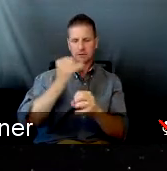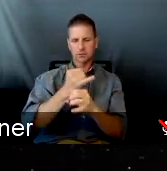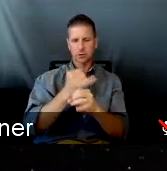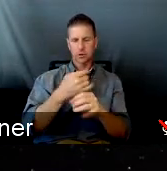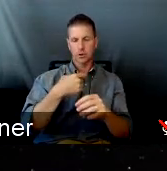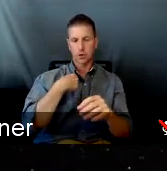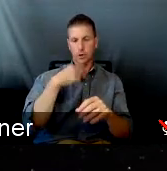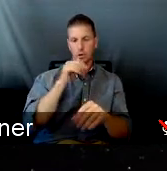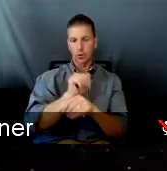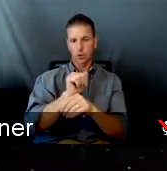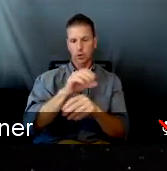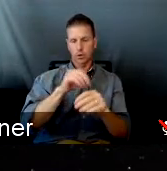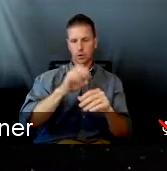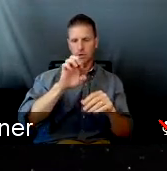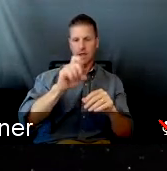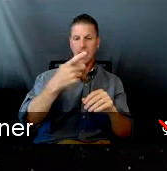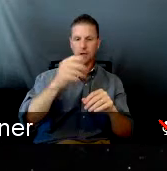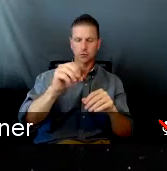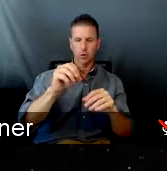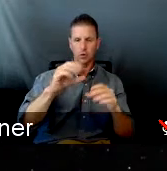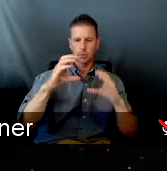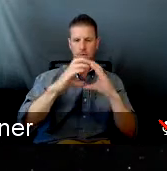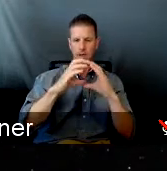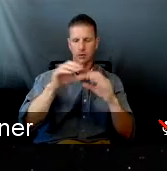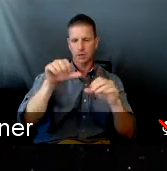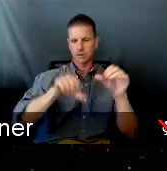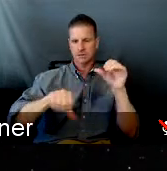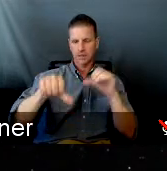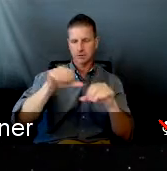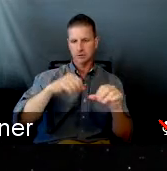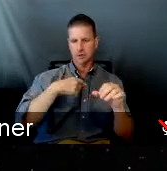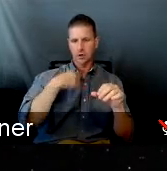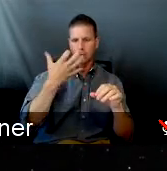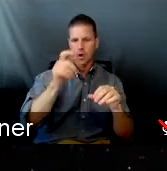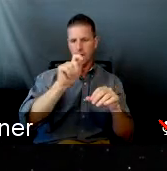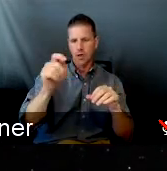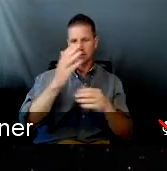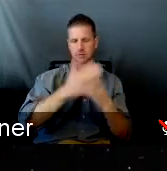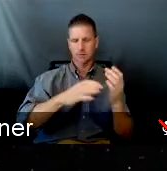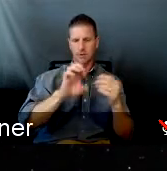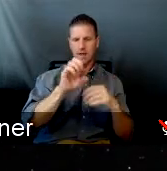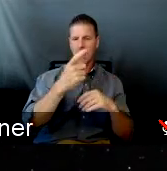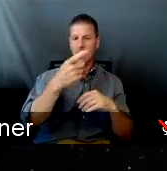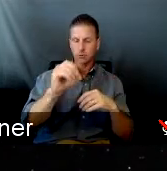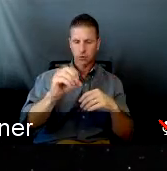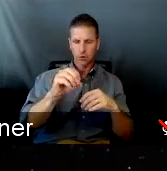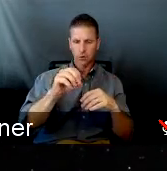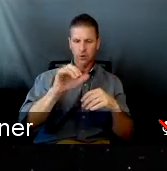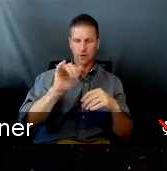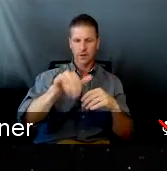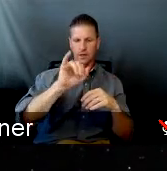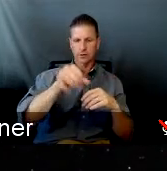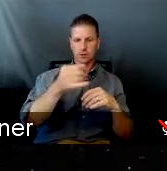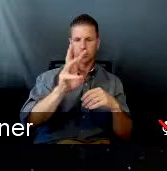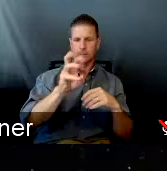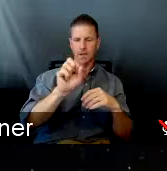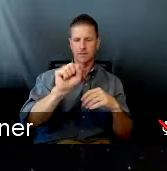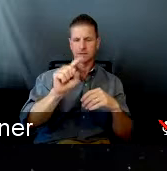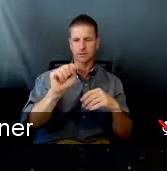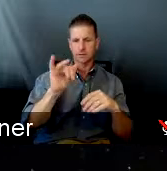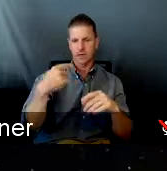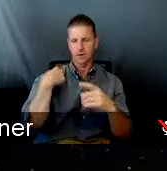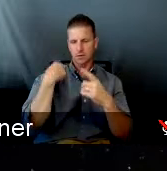work in exoplanetary science. So I wanted to highlight some of the exoplanet science that JWST has enabled over the past